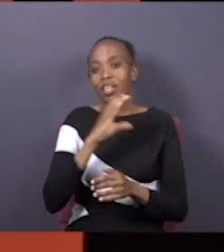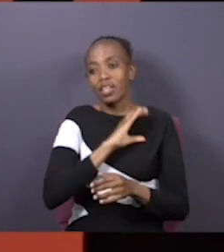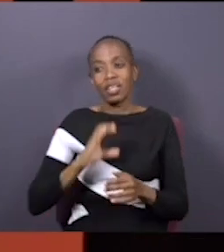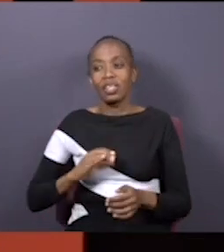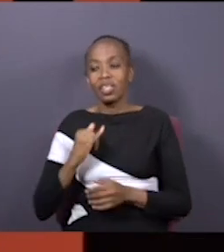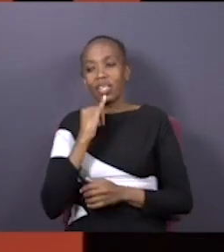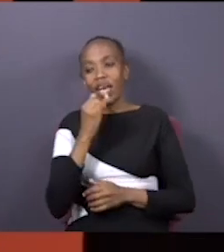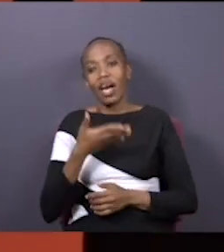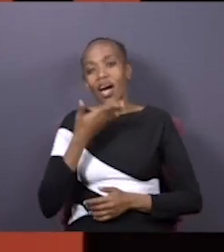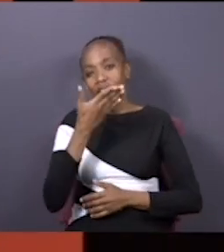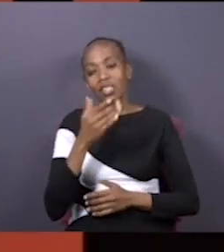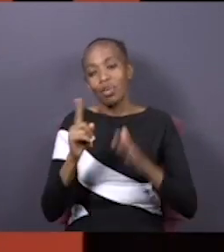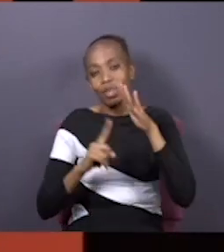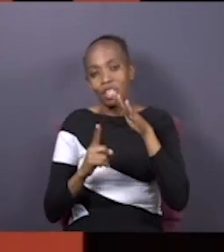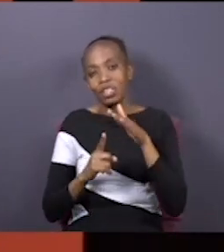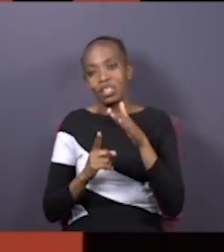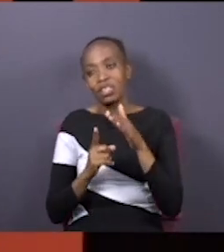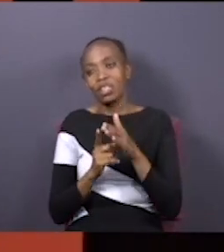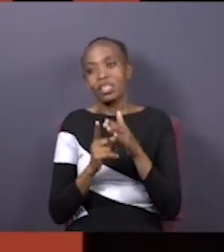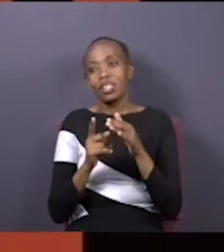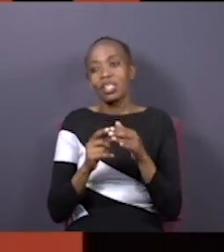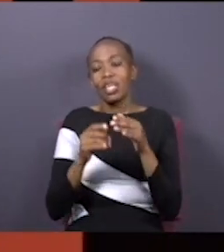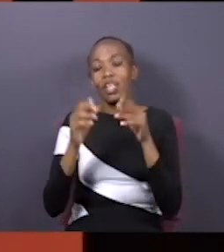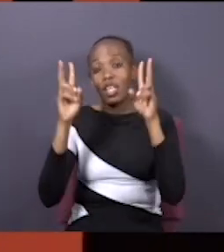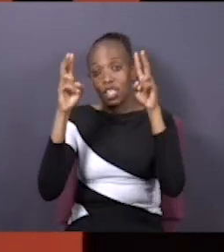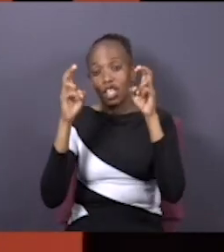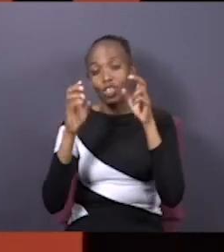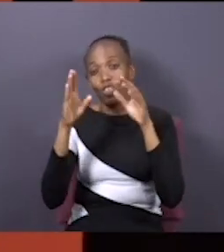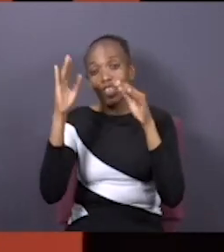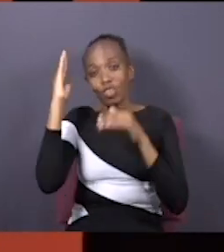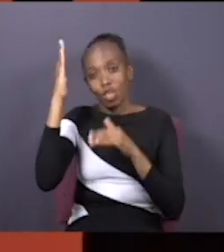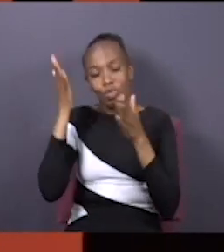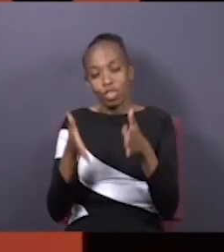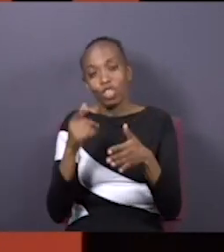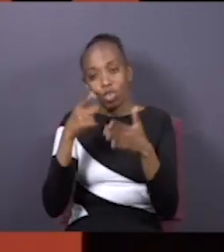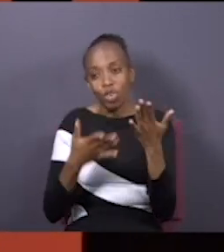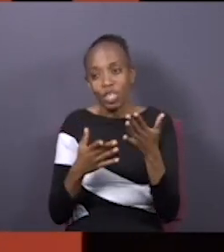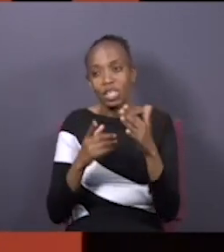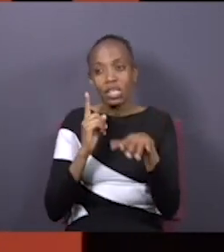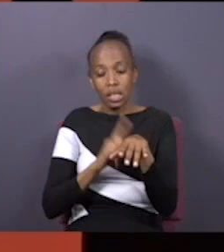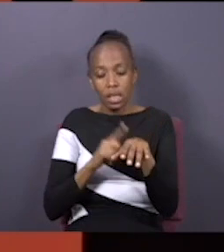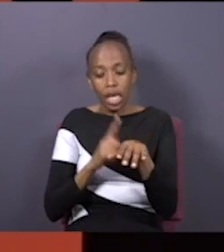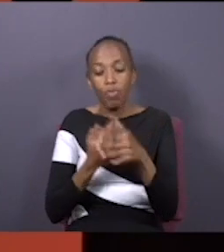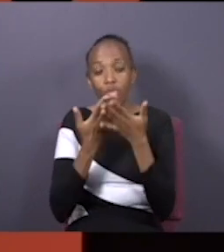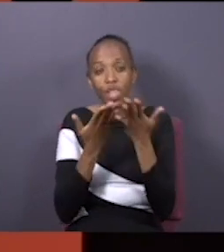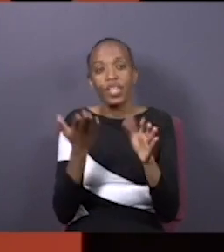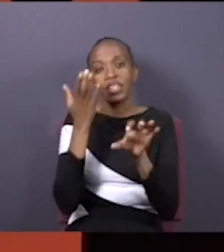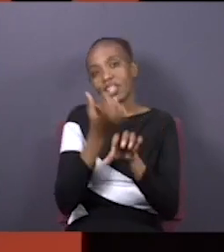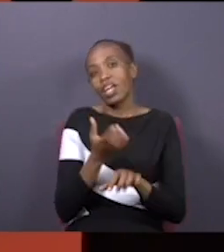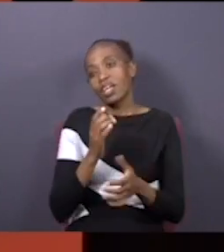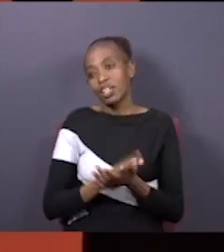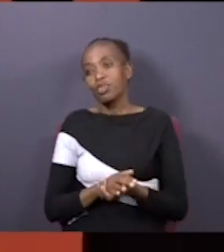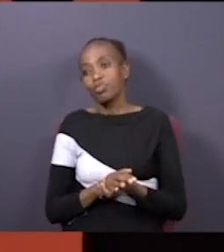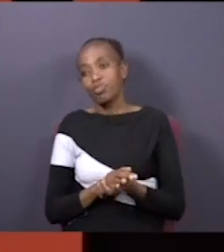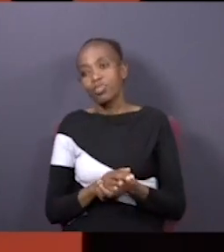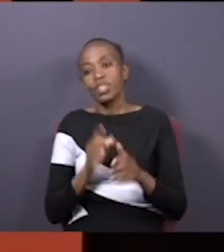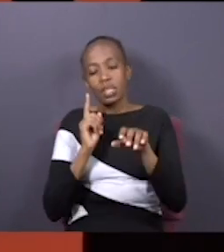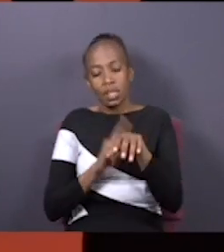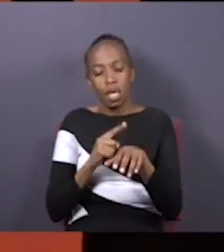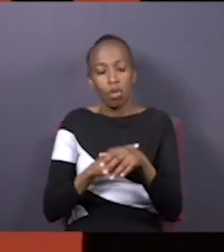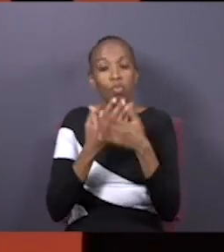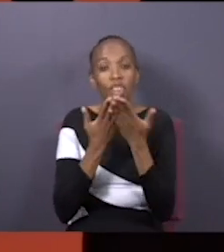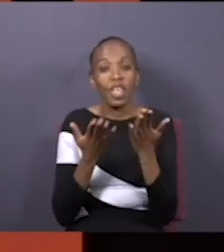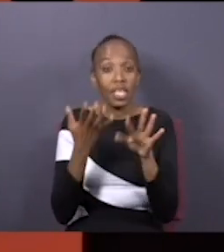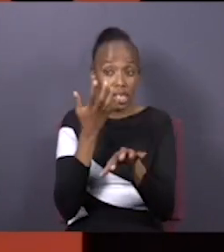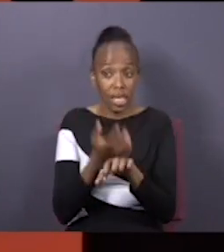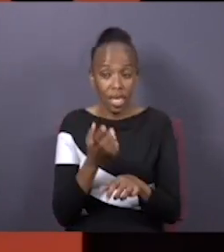Yes Ministries, Dr. Karita Mbagara. The title of the sermon today is, When the Going Gets Tough. When the